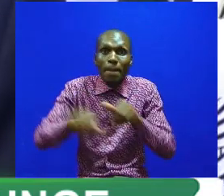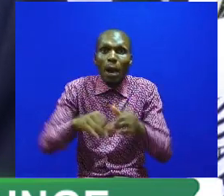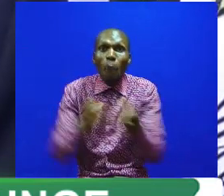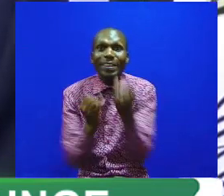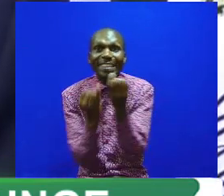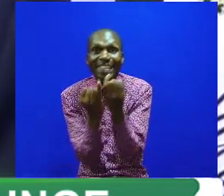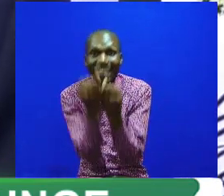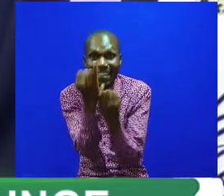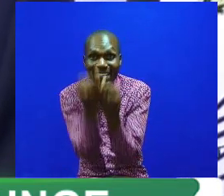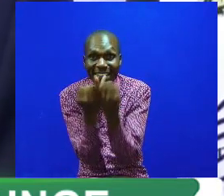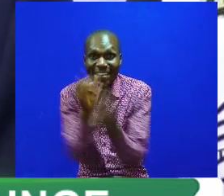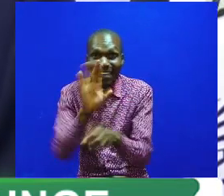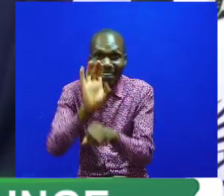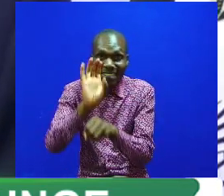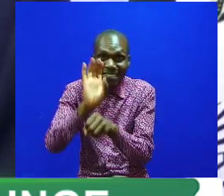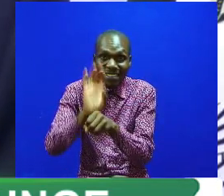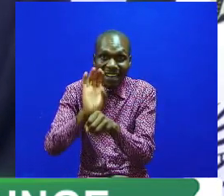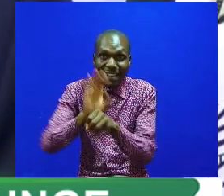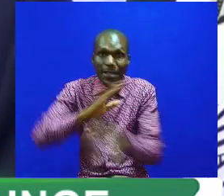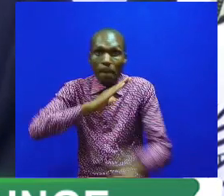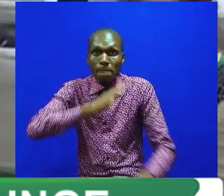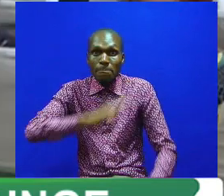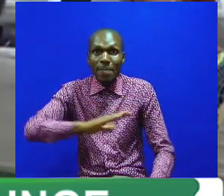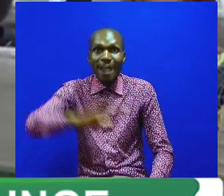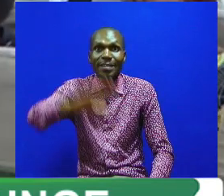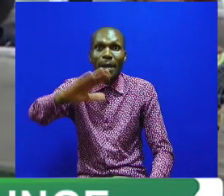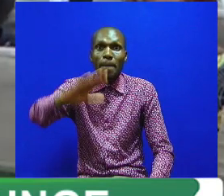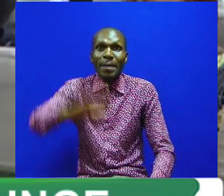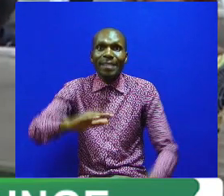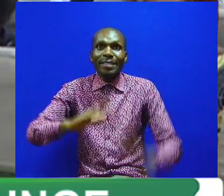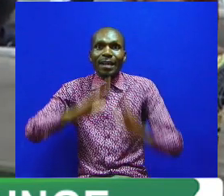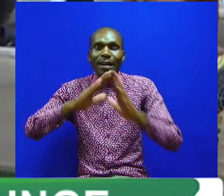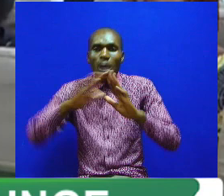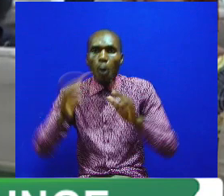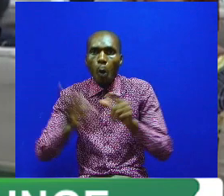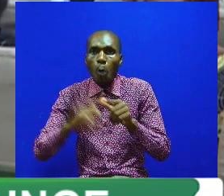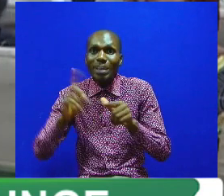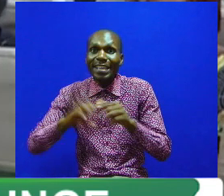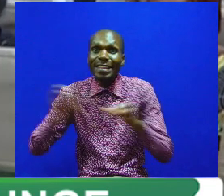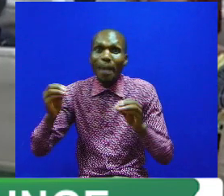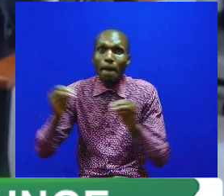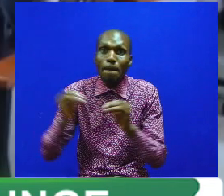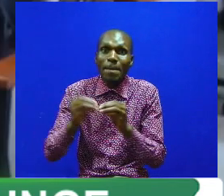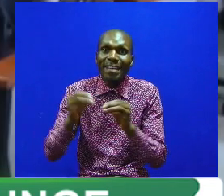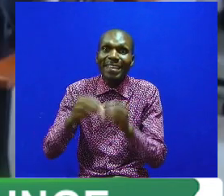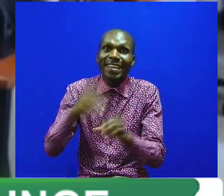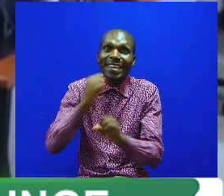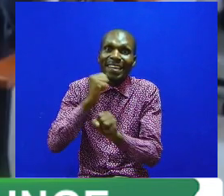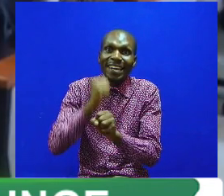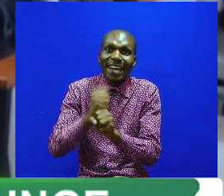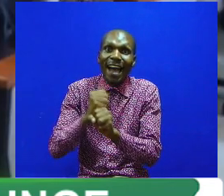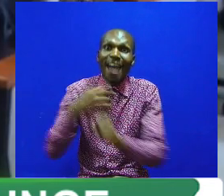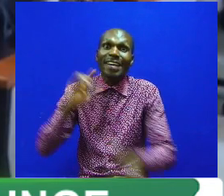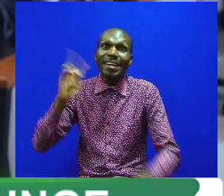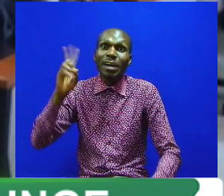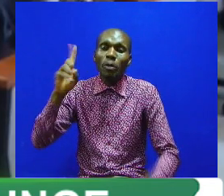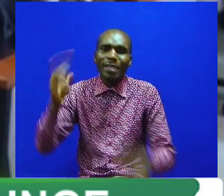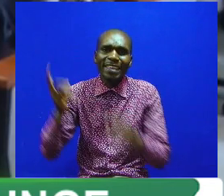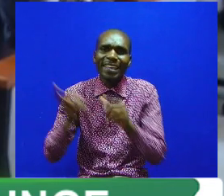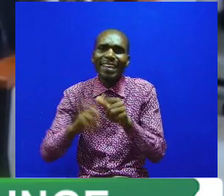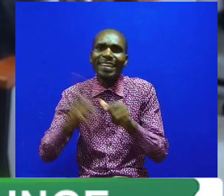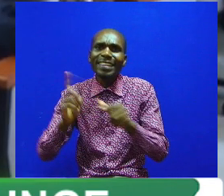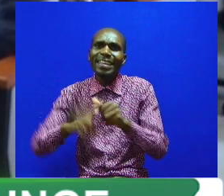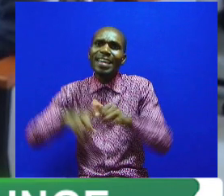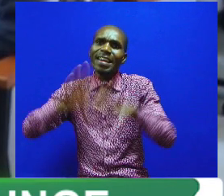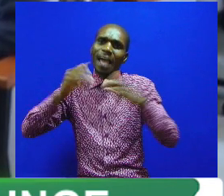SDA parliamentary caucus. Omo sangirele kano yoko rekana sense mo ya serena ime ya Nairobi. Nigo uruwali